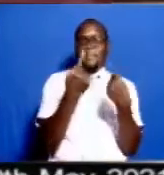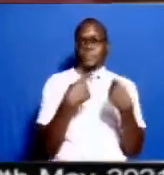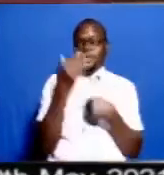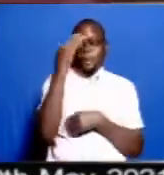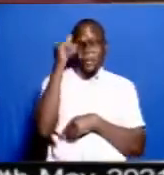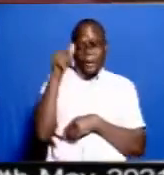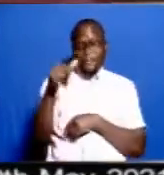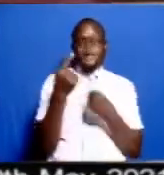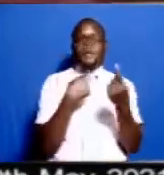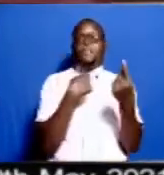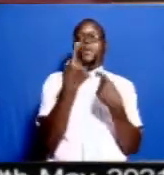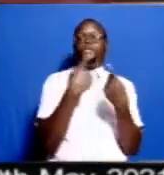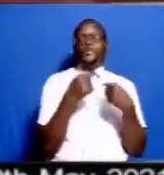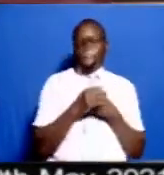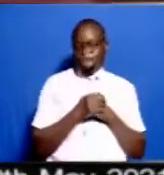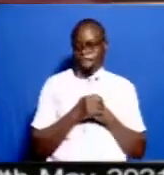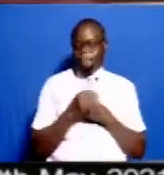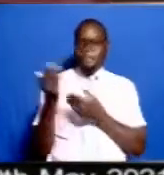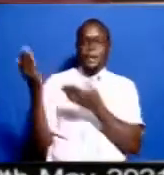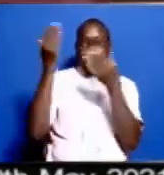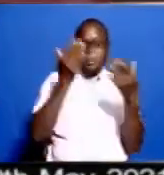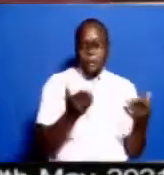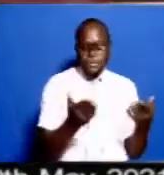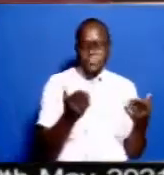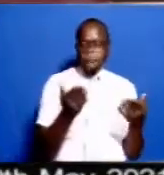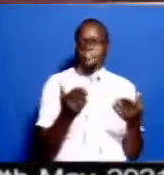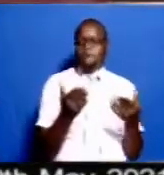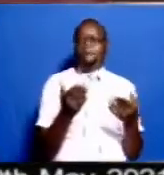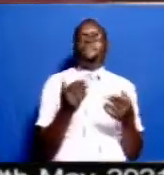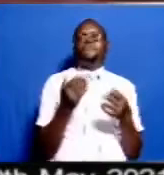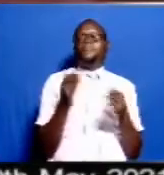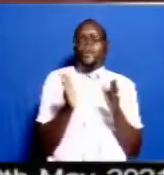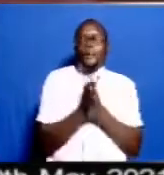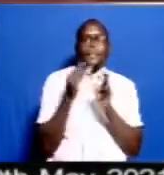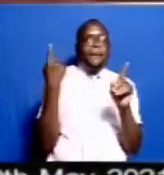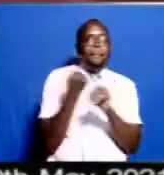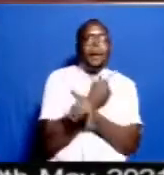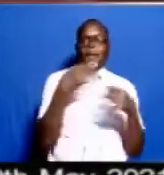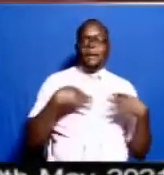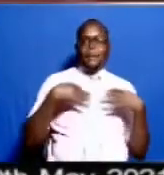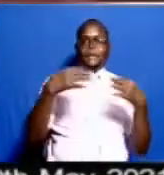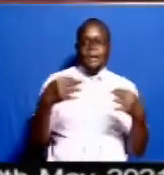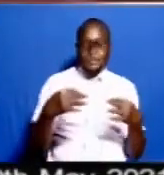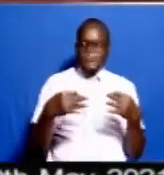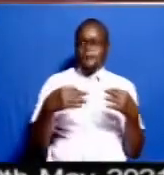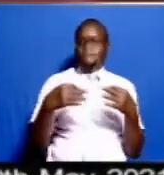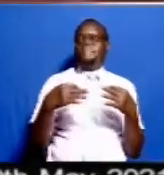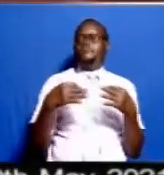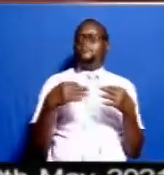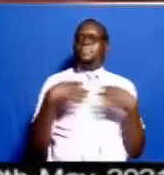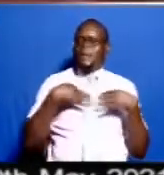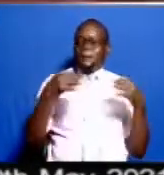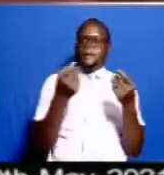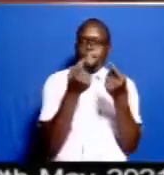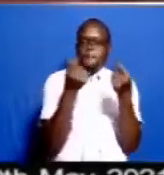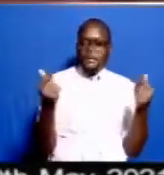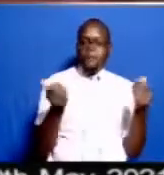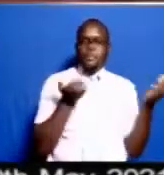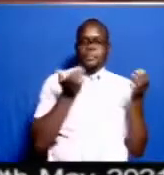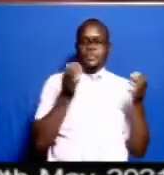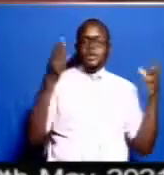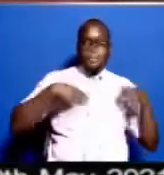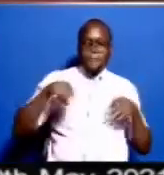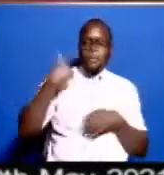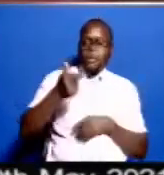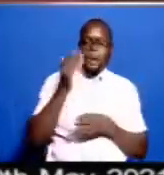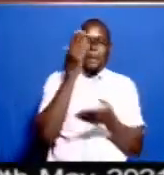because this motion is brought here not in the interest of Kenyans, but in the interest of a few business people who